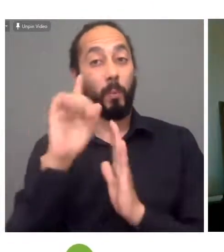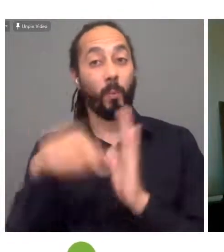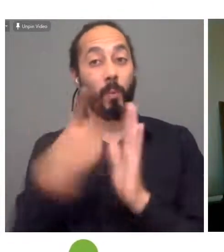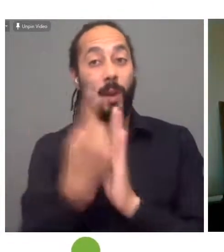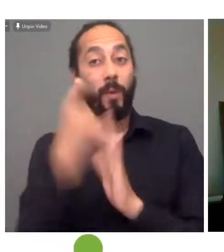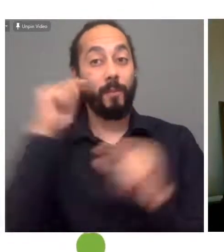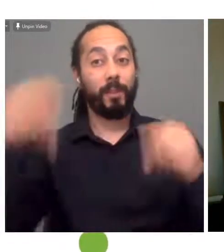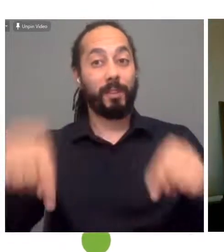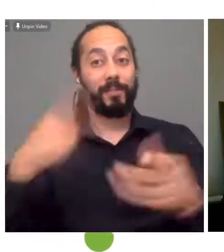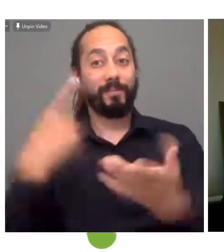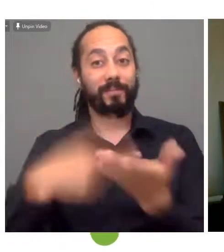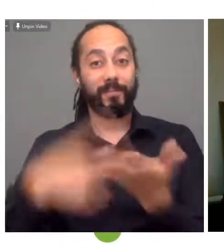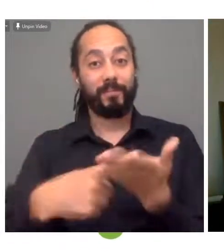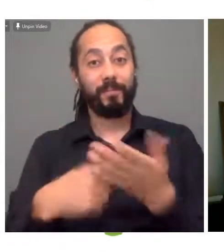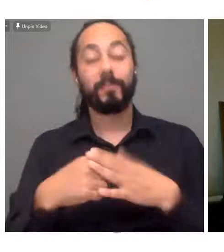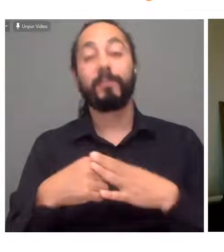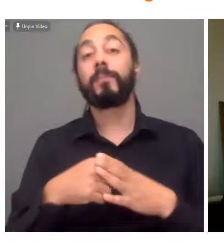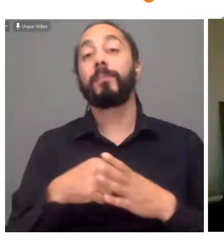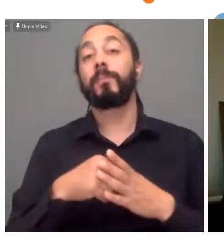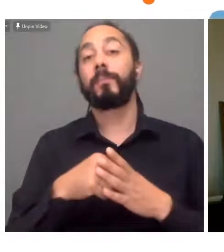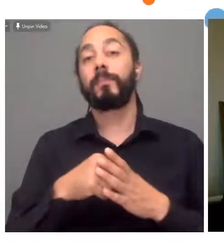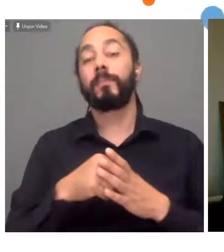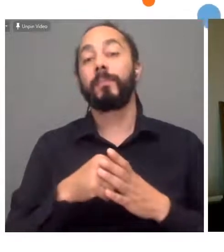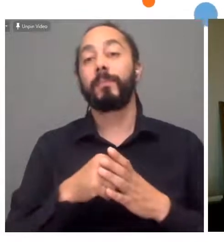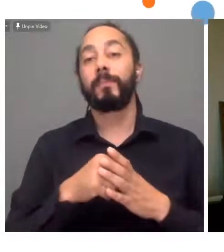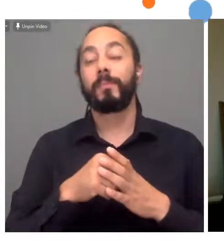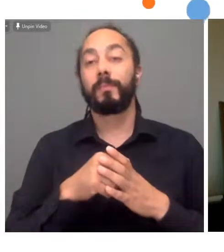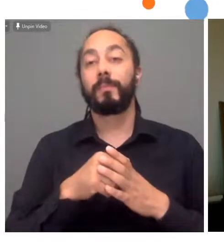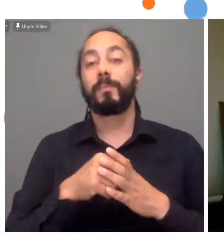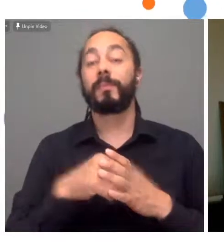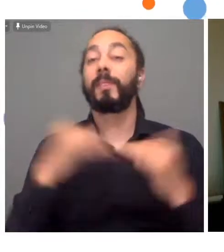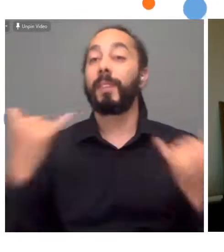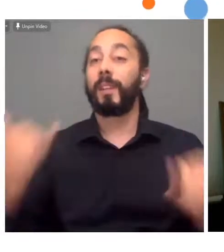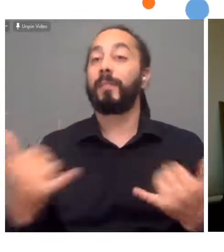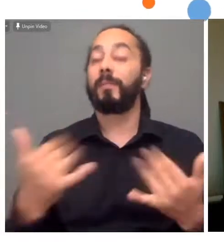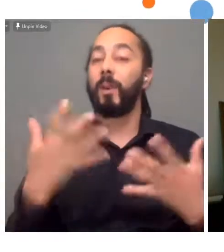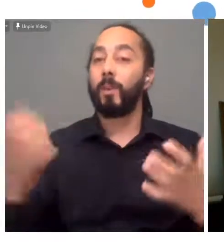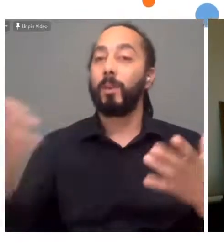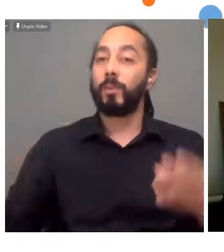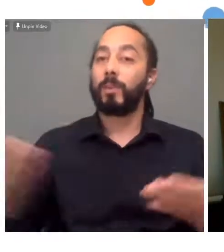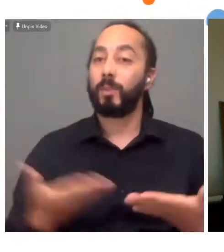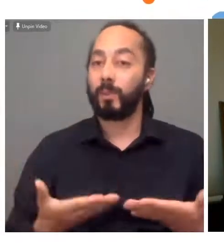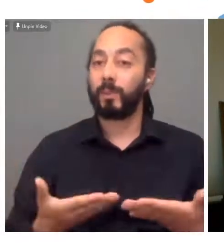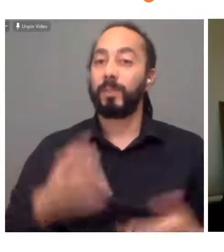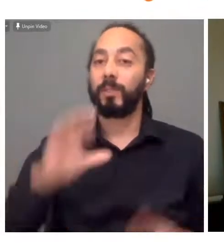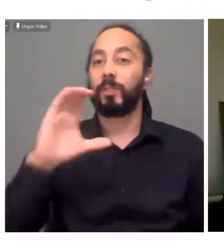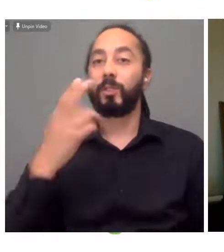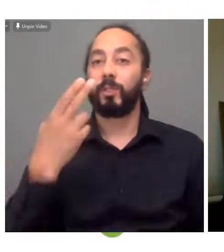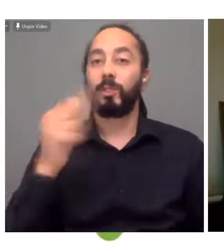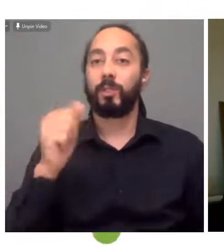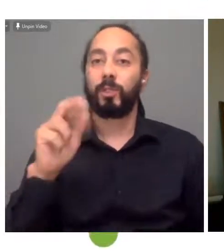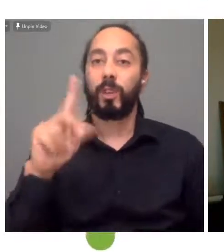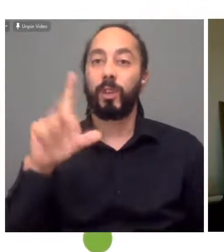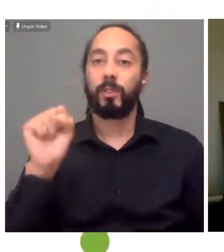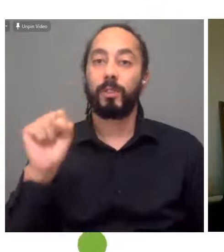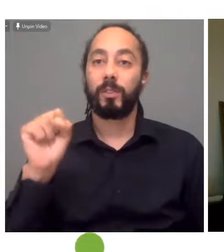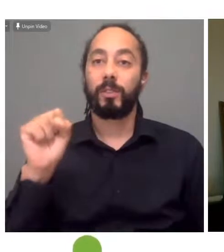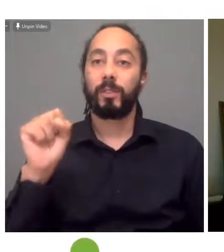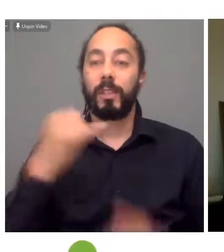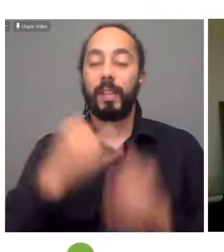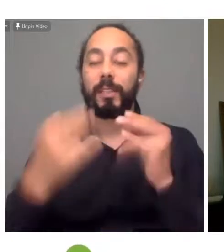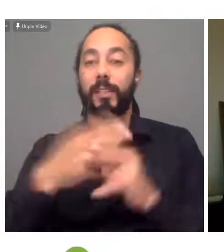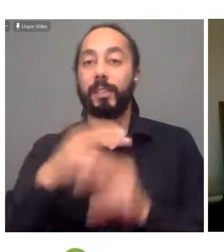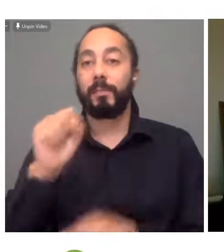with that, I'd like to warmly introduce Charles Smith, who will be